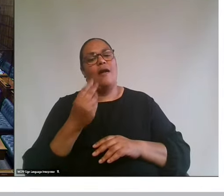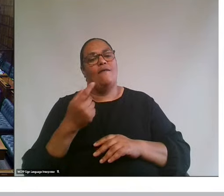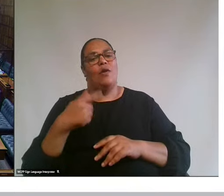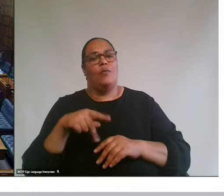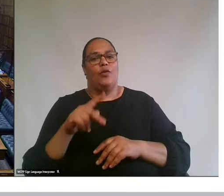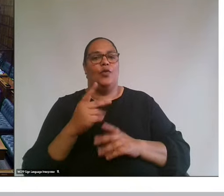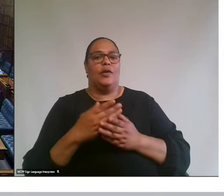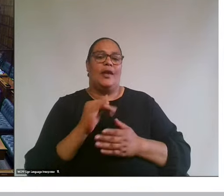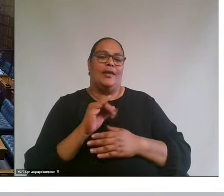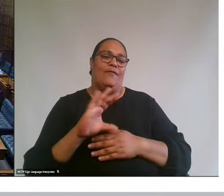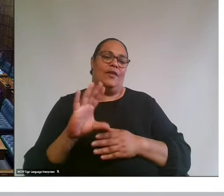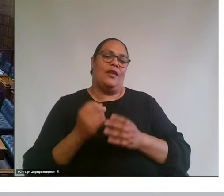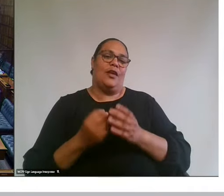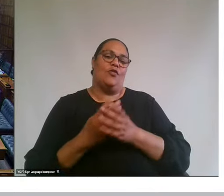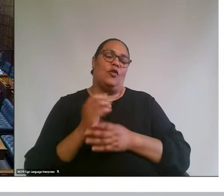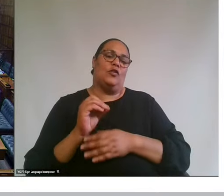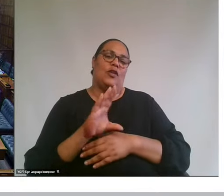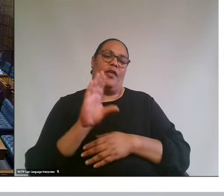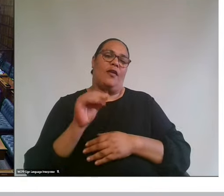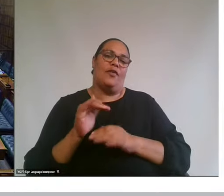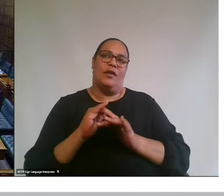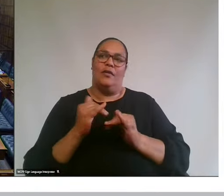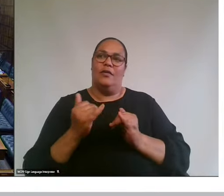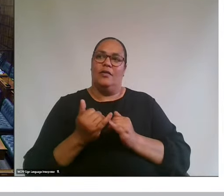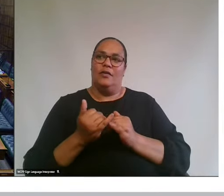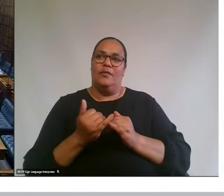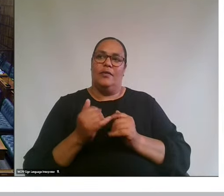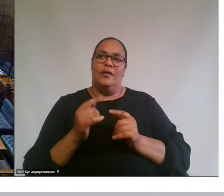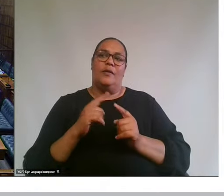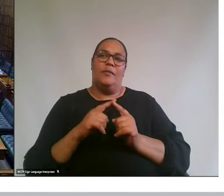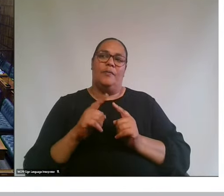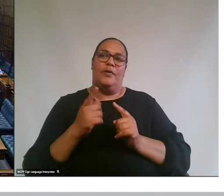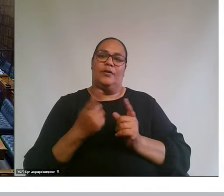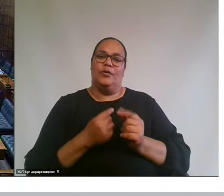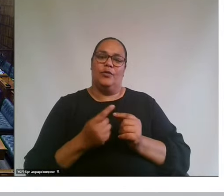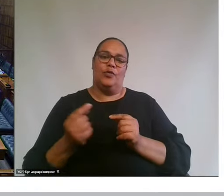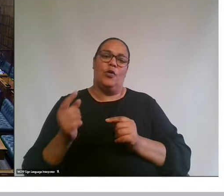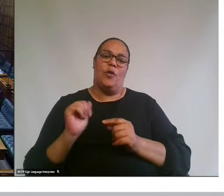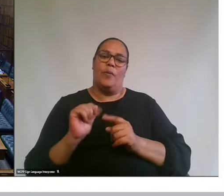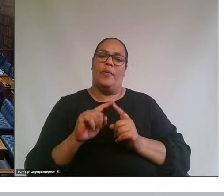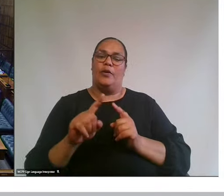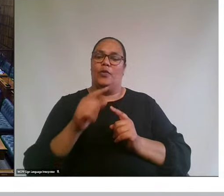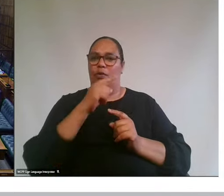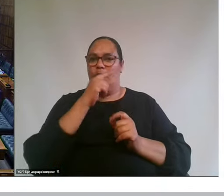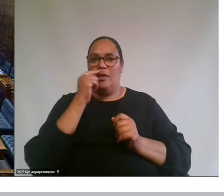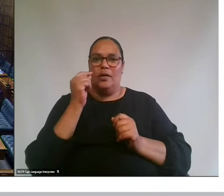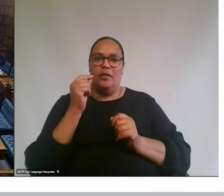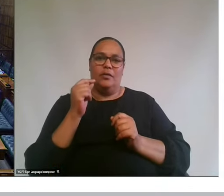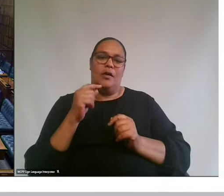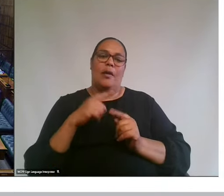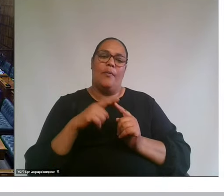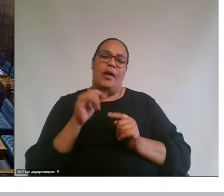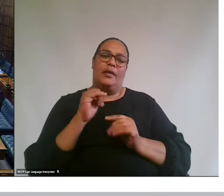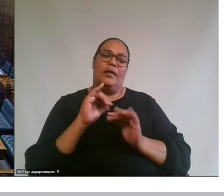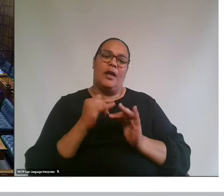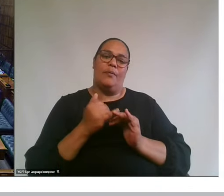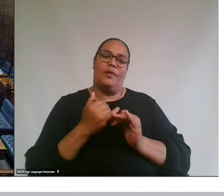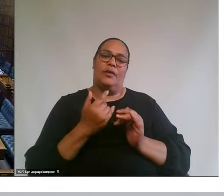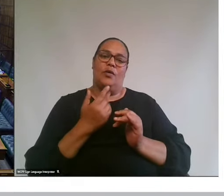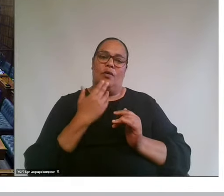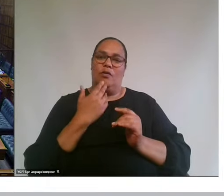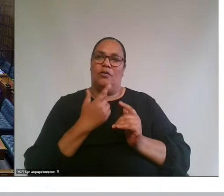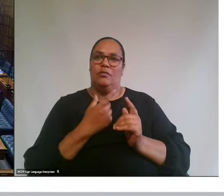and and grow South African companies but I wanted to give you a sense of some of the names of the companies that have invest that have come